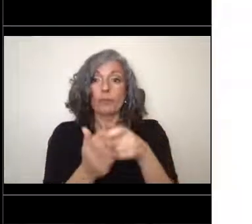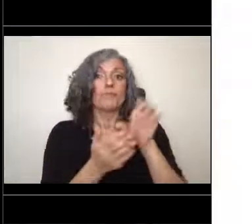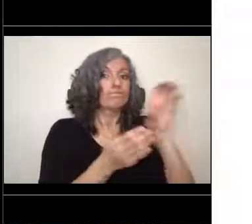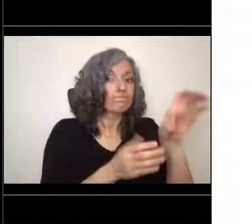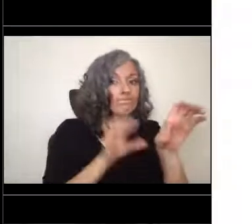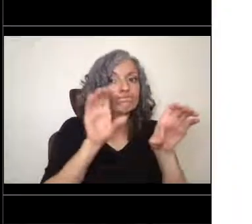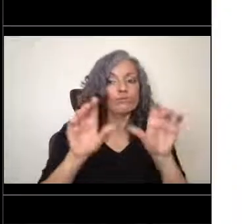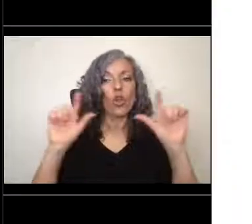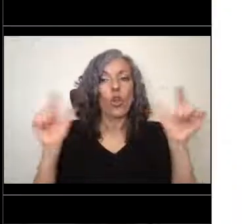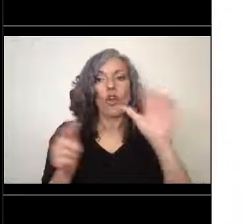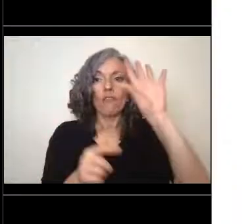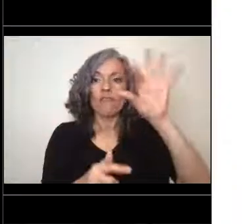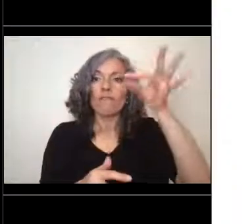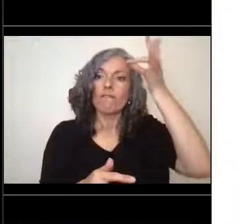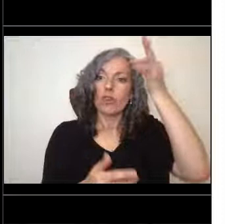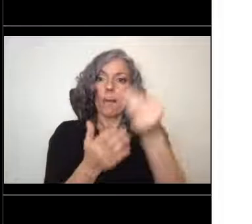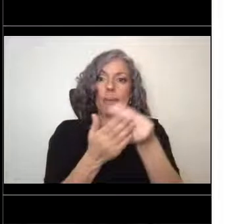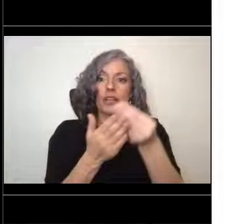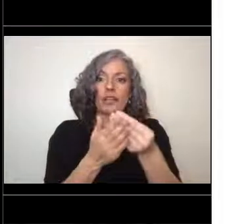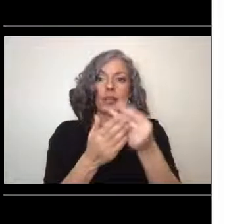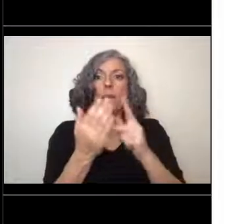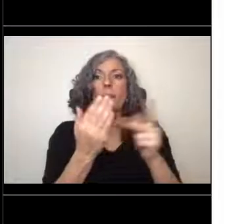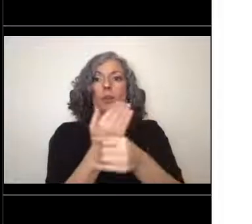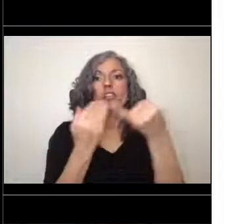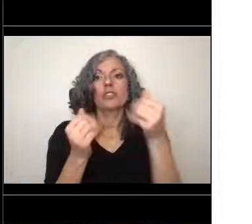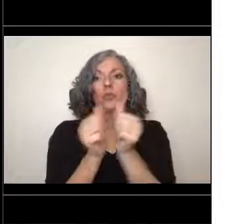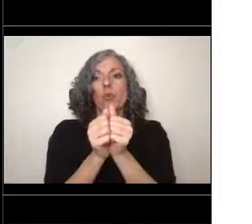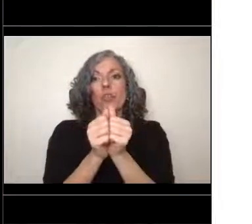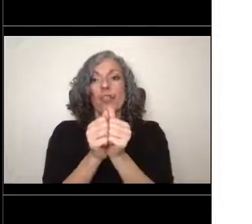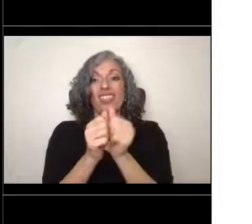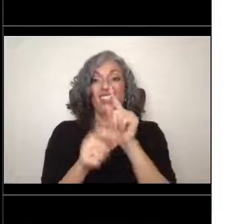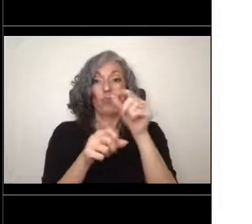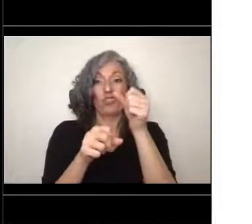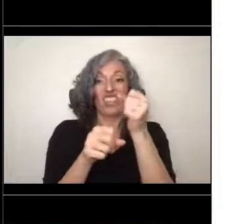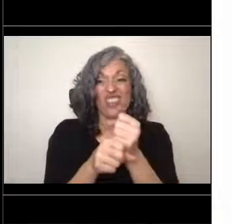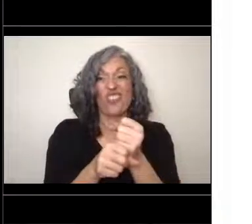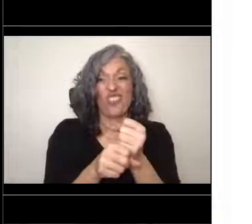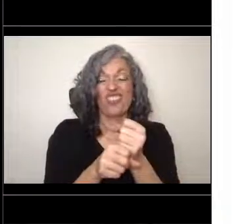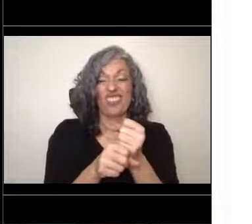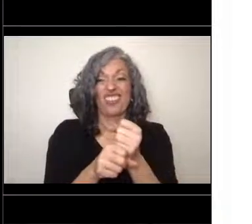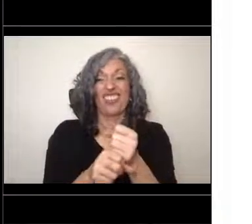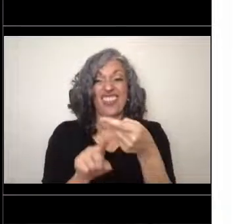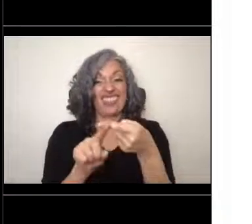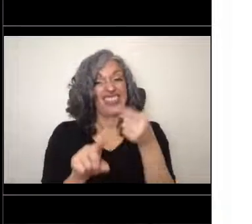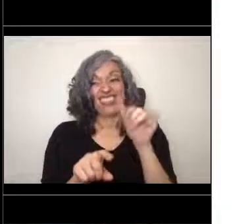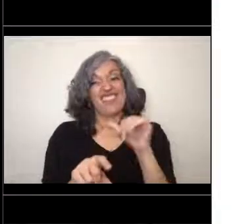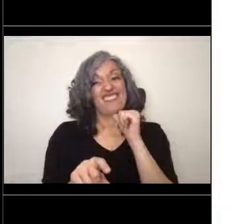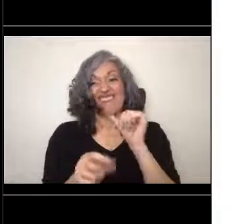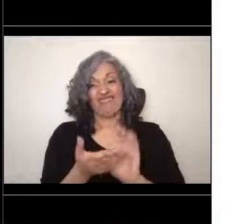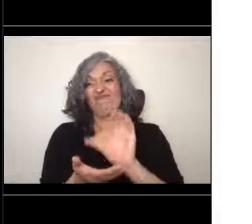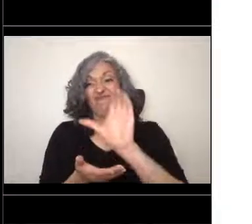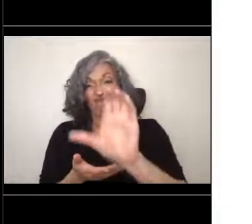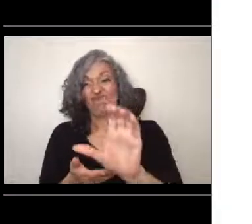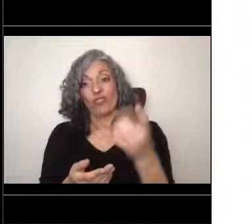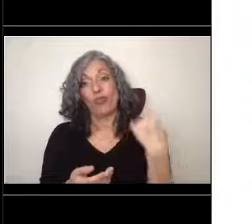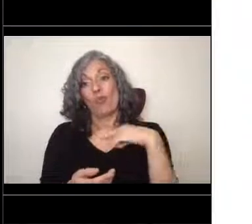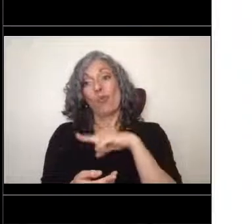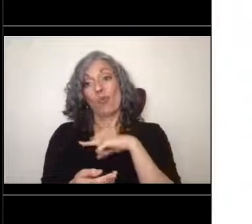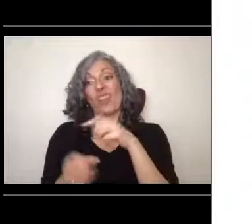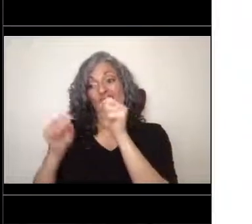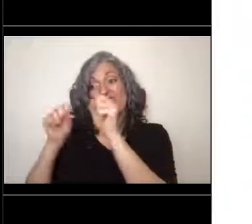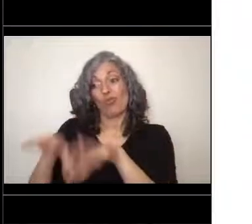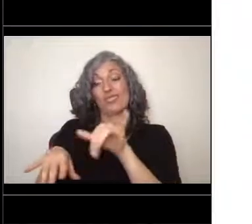obligate all federal funds onto projects within the federal fiscal year. If for those funds that we are not able to allocate, we do lose